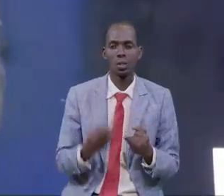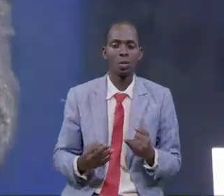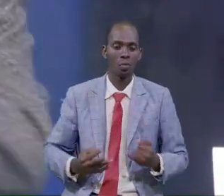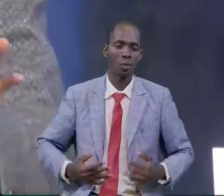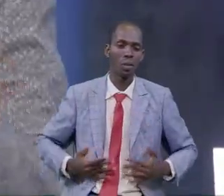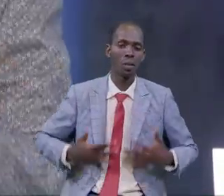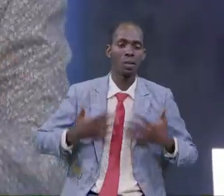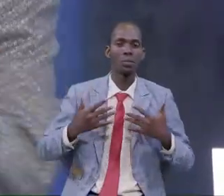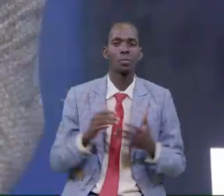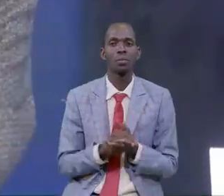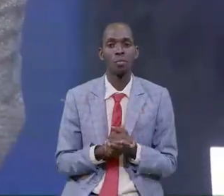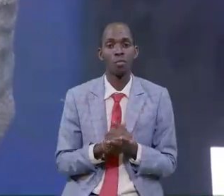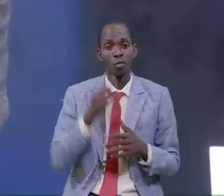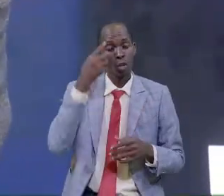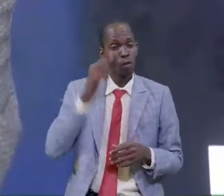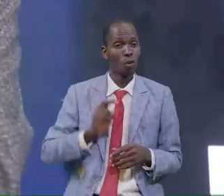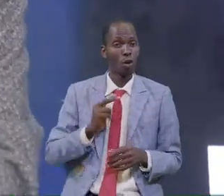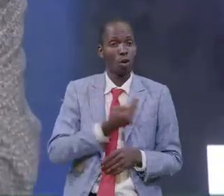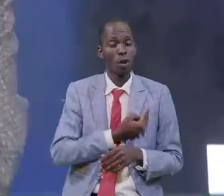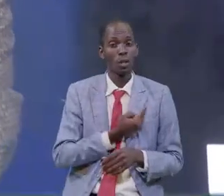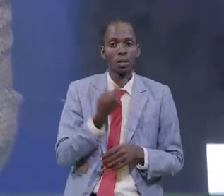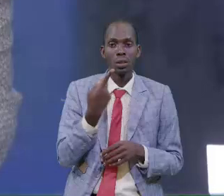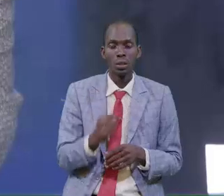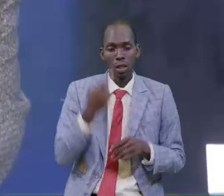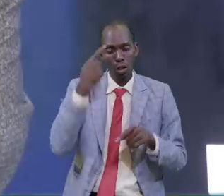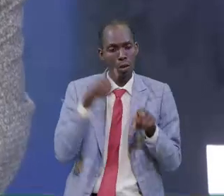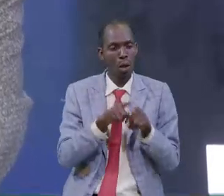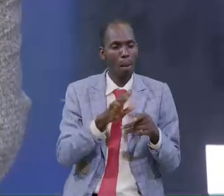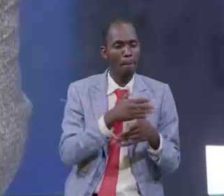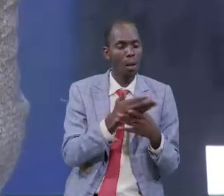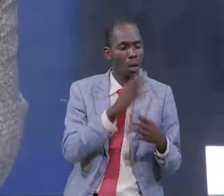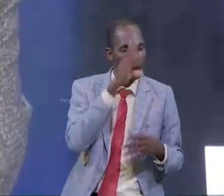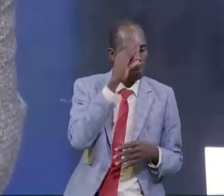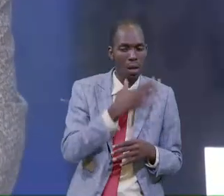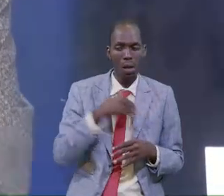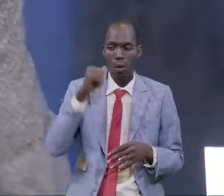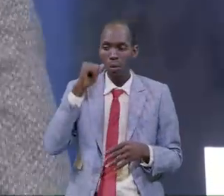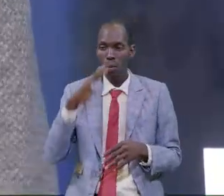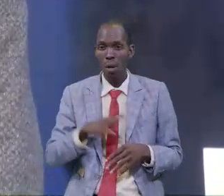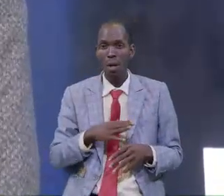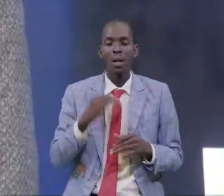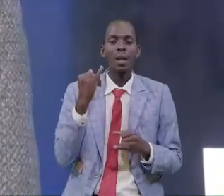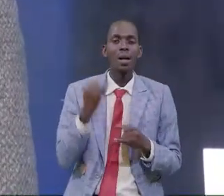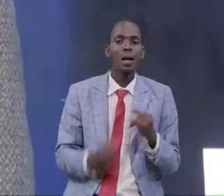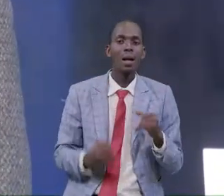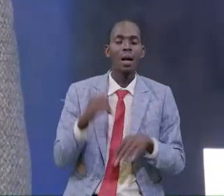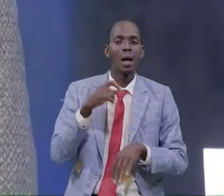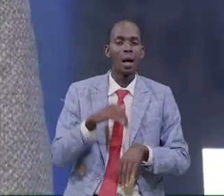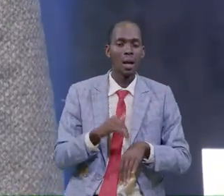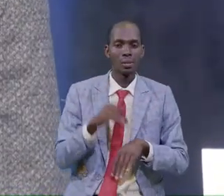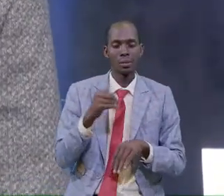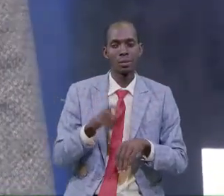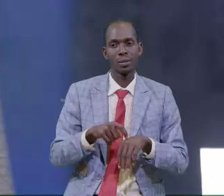For us, the covenant between a man and a woman, it ends at the point of death.